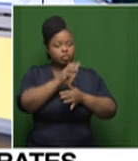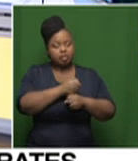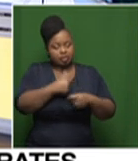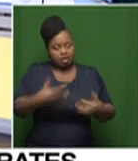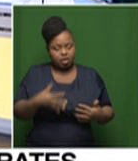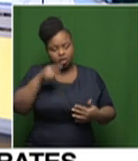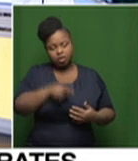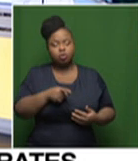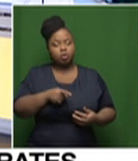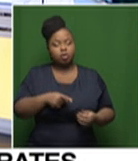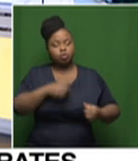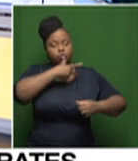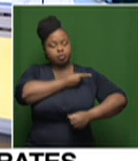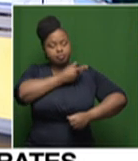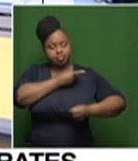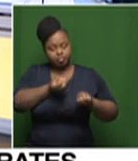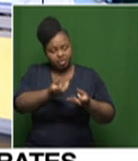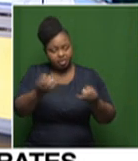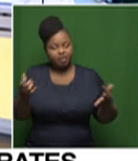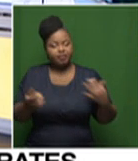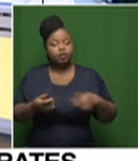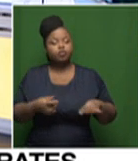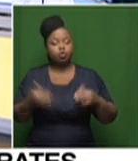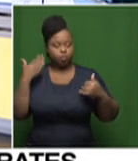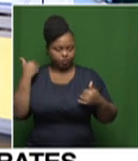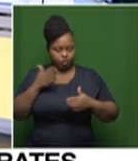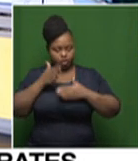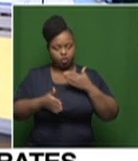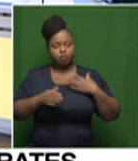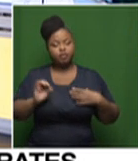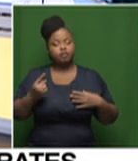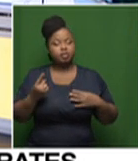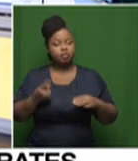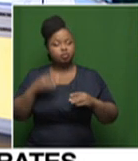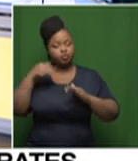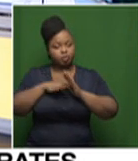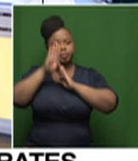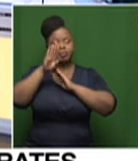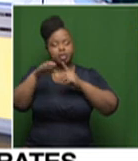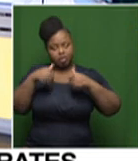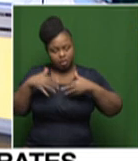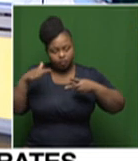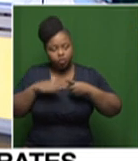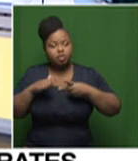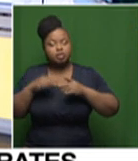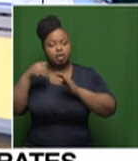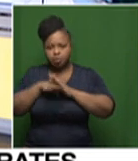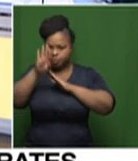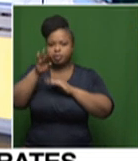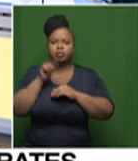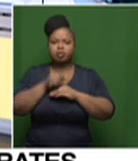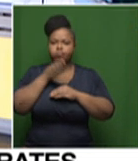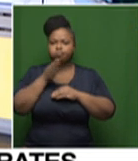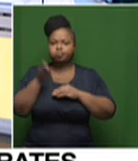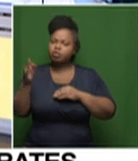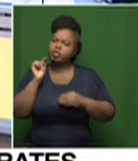the end of the first wave, beginning of the second wave of coronavirus infections worldwide. So what is going on now in terms